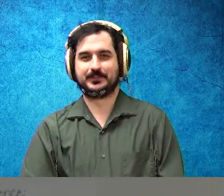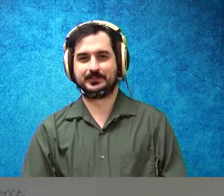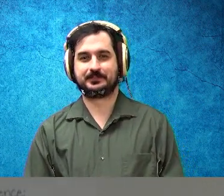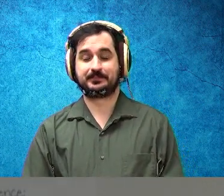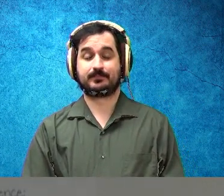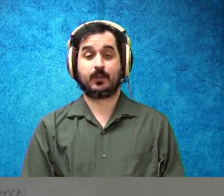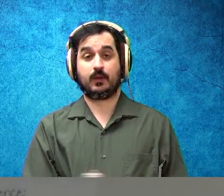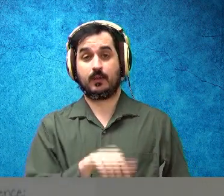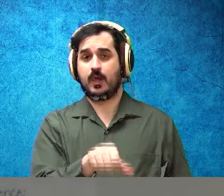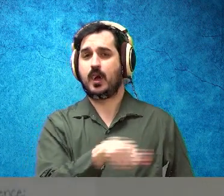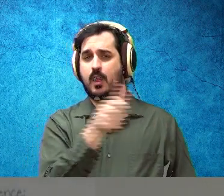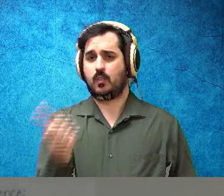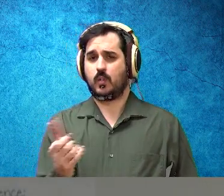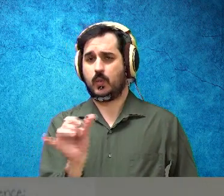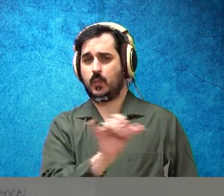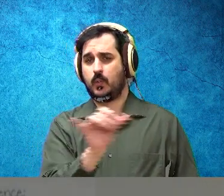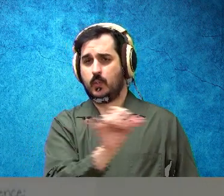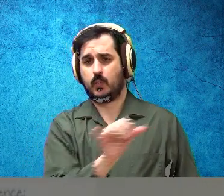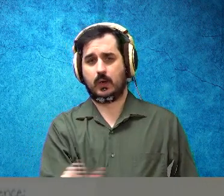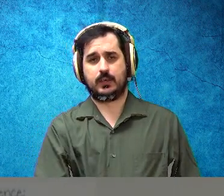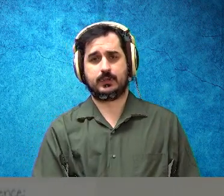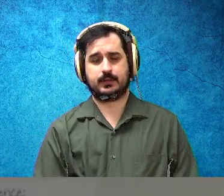Here's another one.